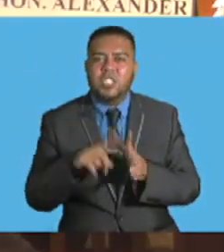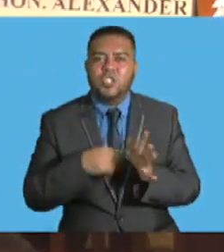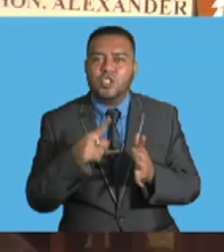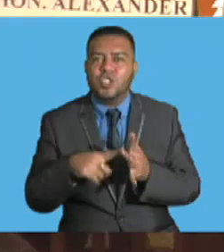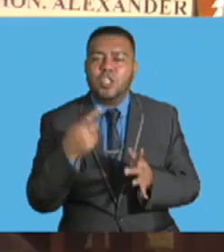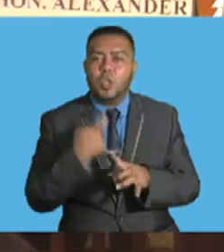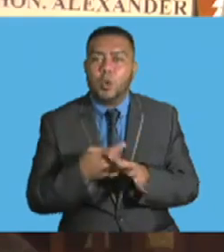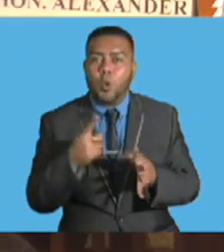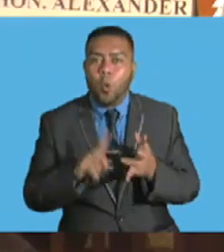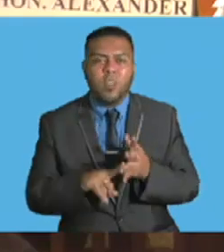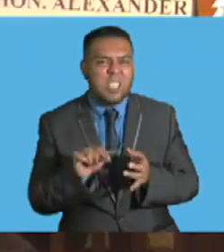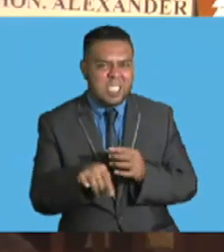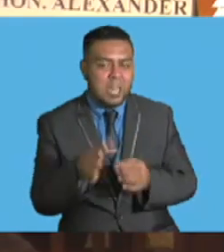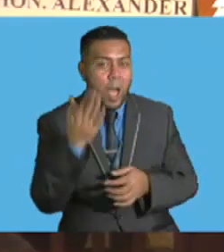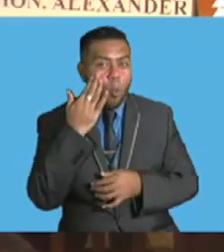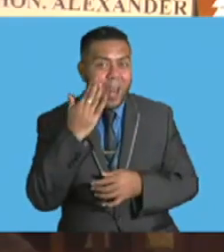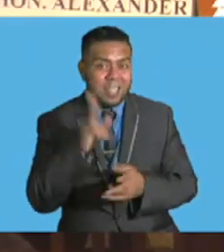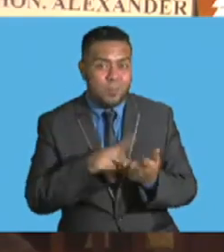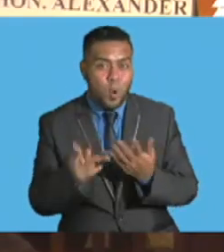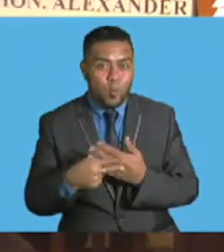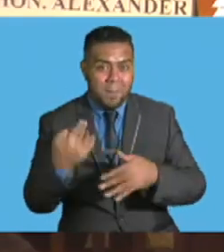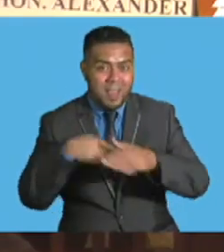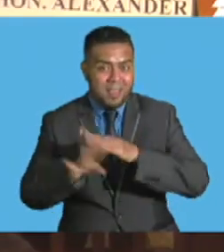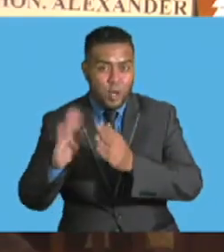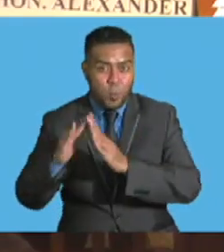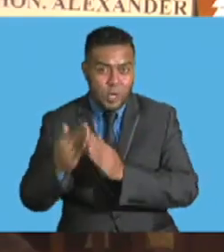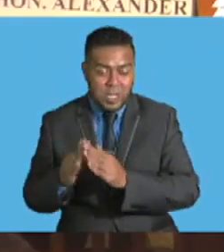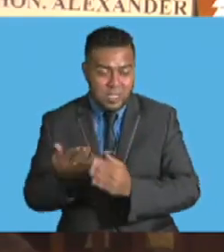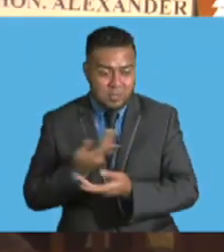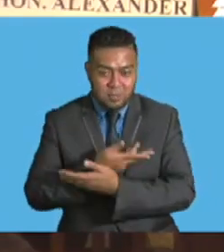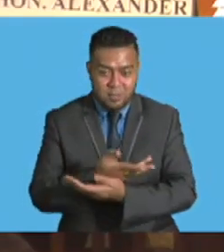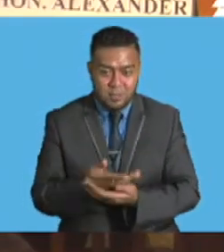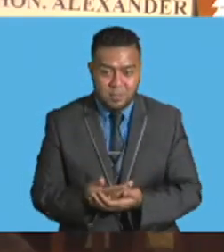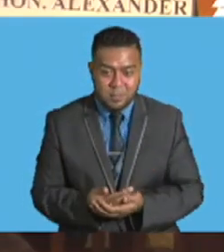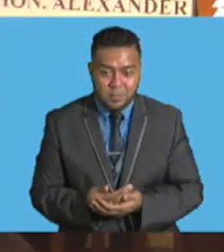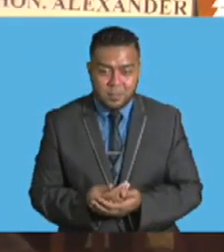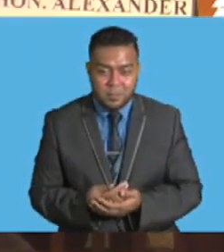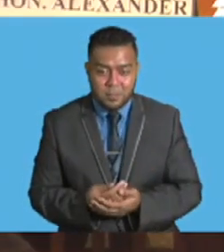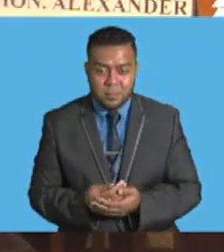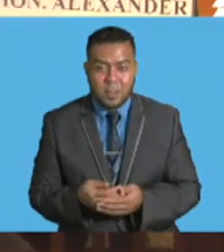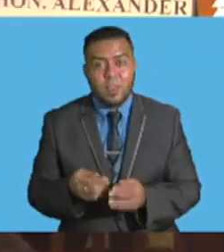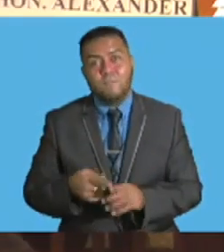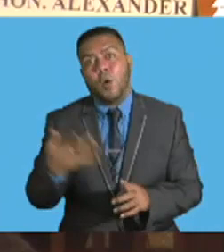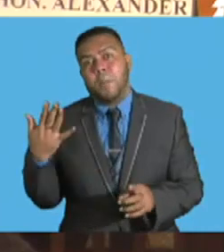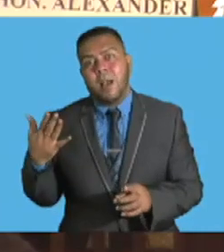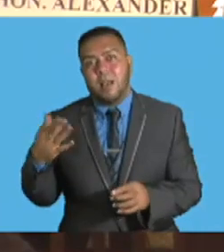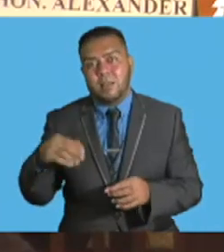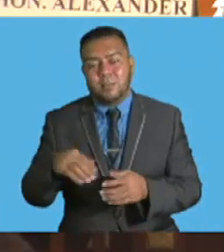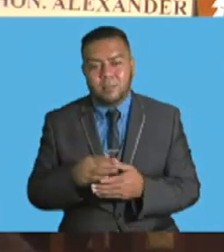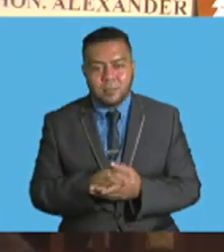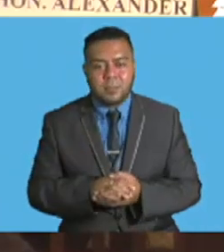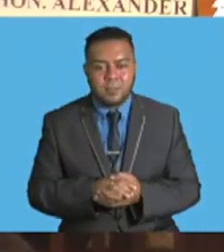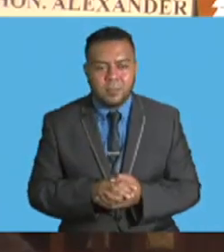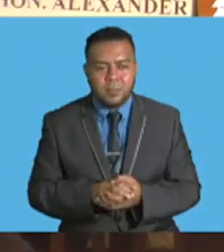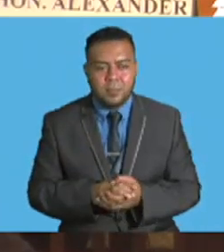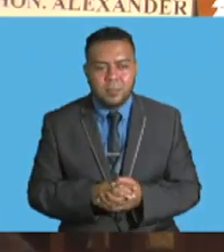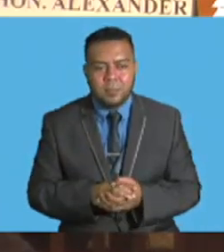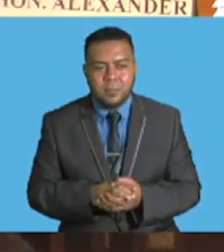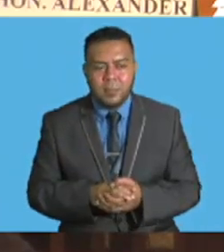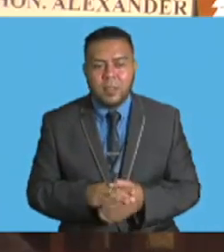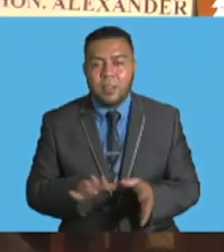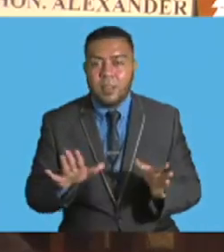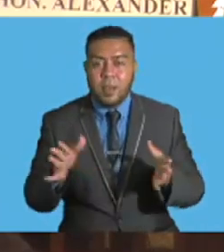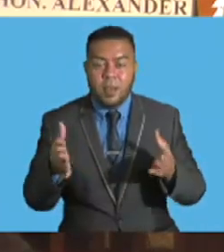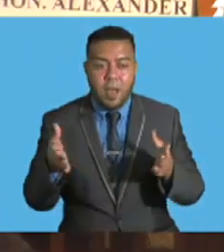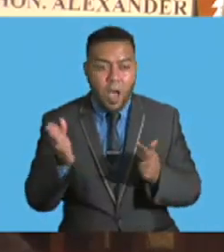it's an awareness program within communities that made them brought in capacity building and awareness